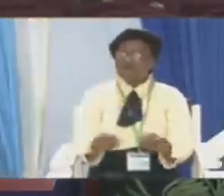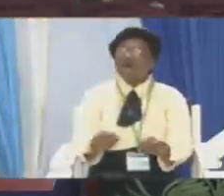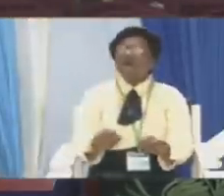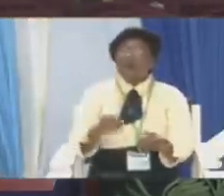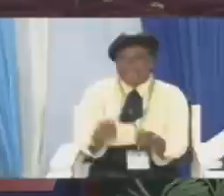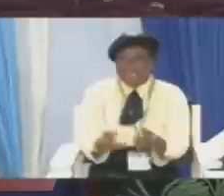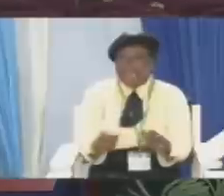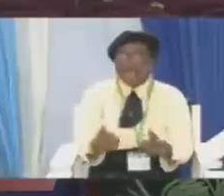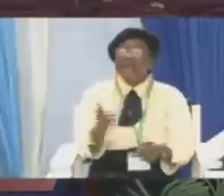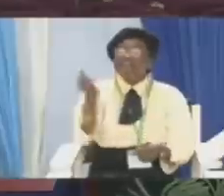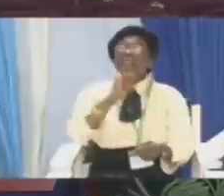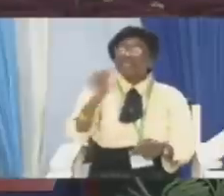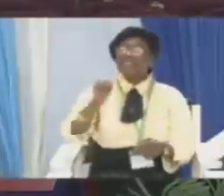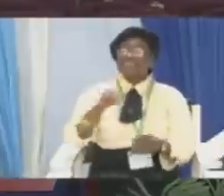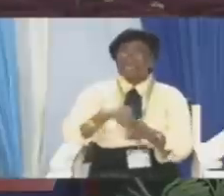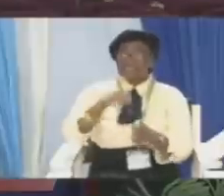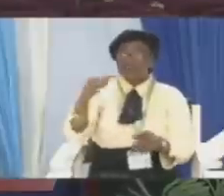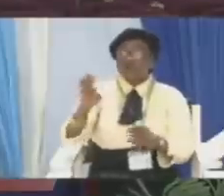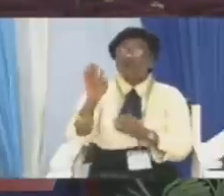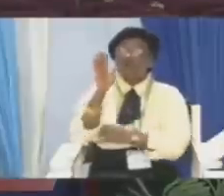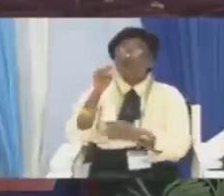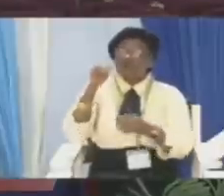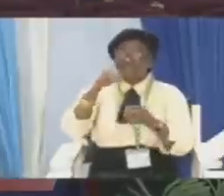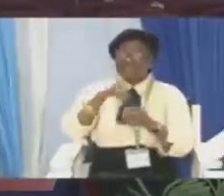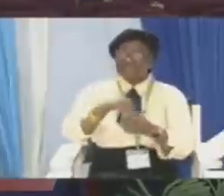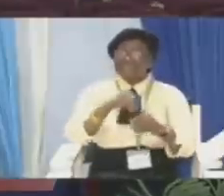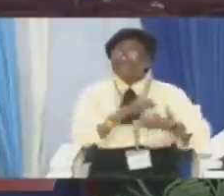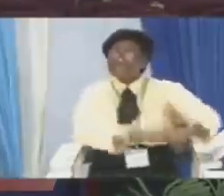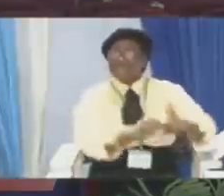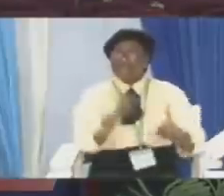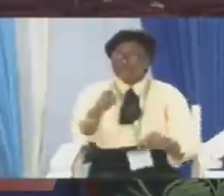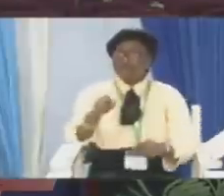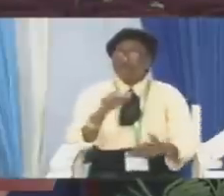God inside you that must germinate.